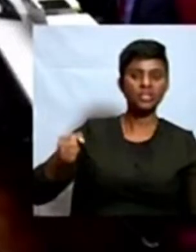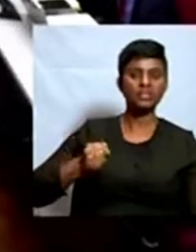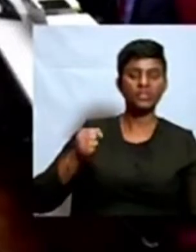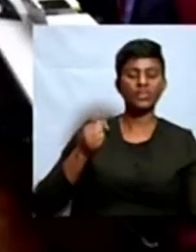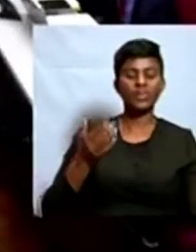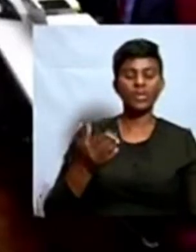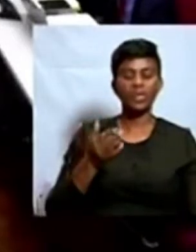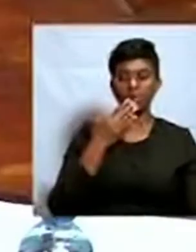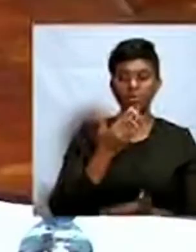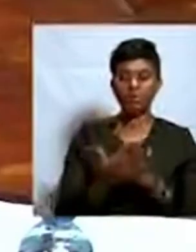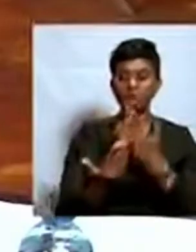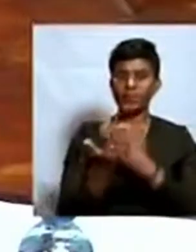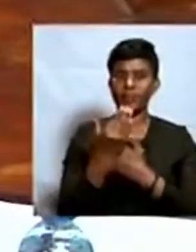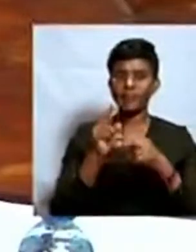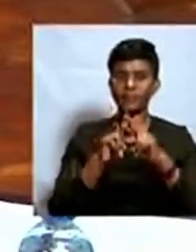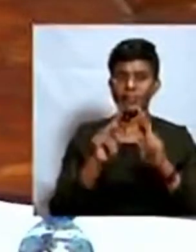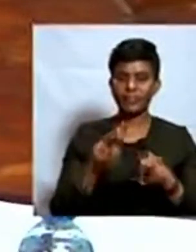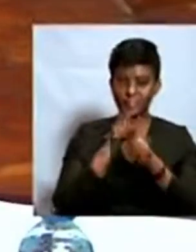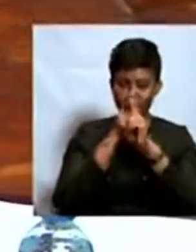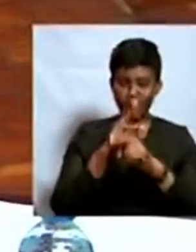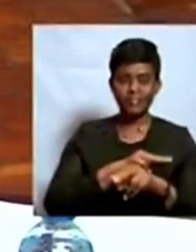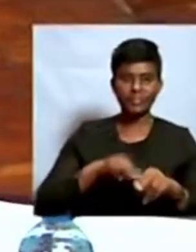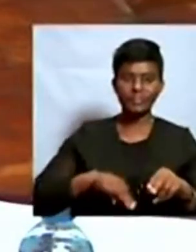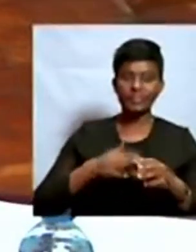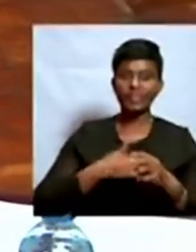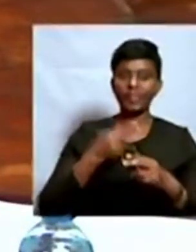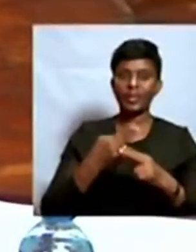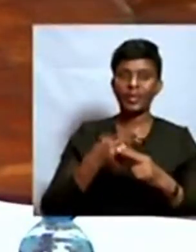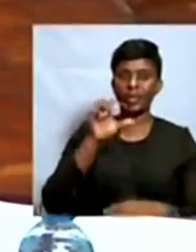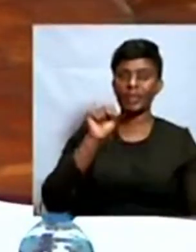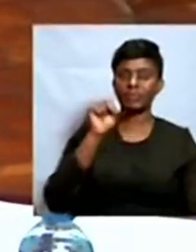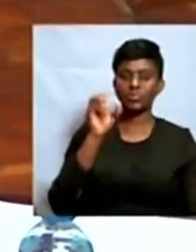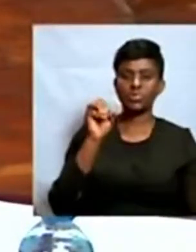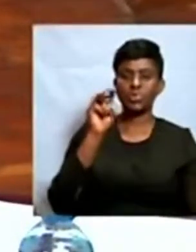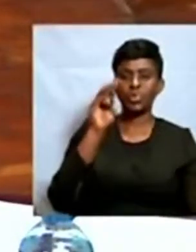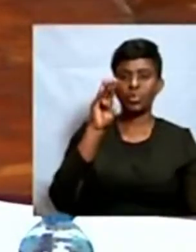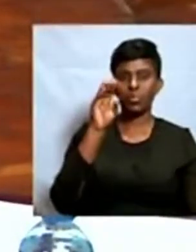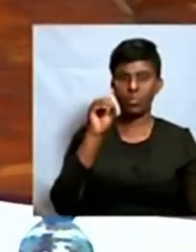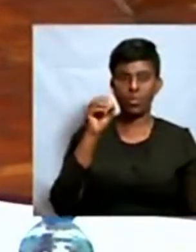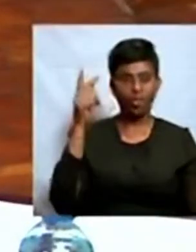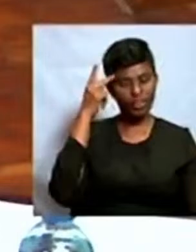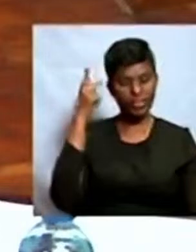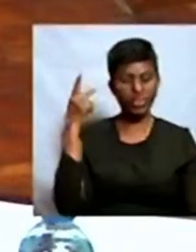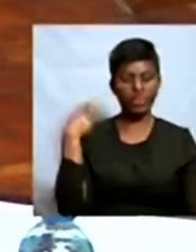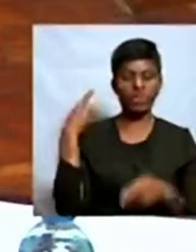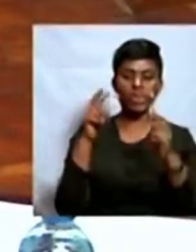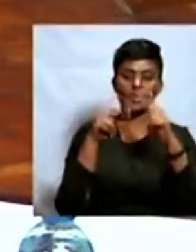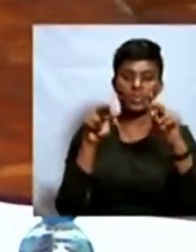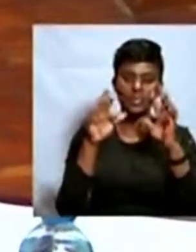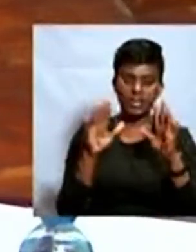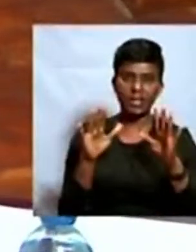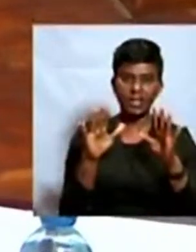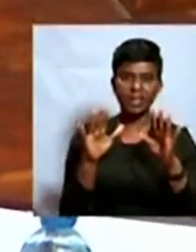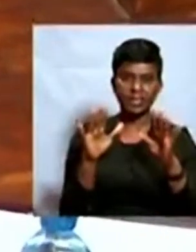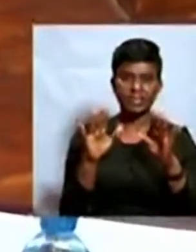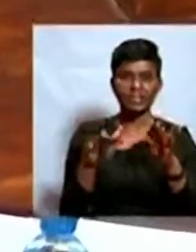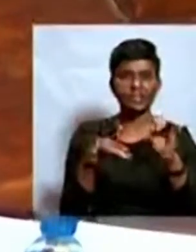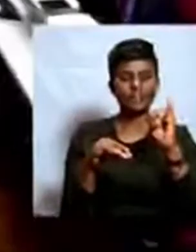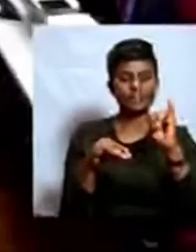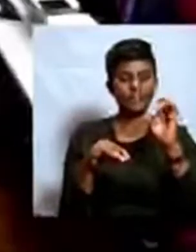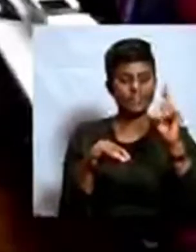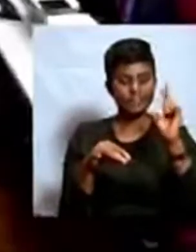Good morning, Chair. Good morning, honorable members. My name is Sombo Kaweza, Principal Research and Strategy Analyst at IDC.